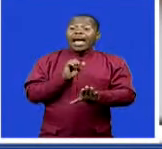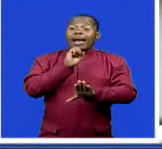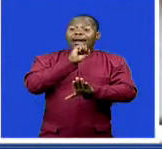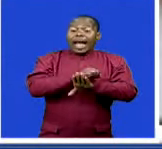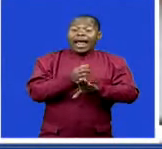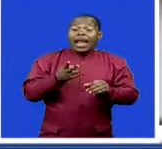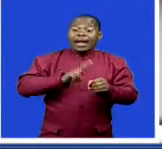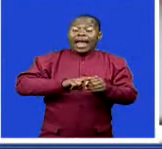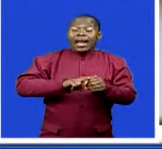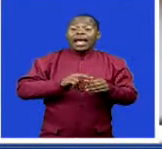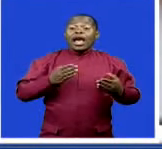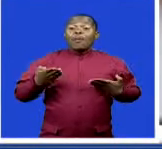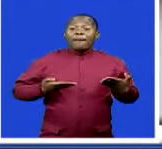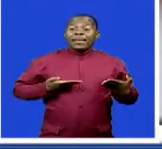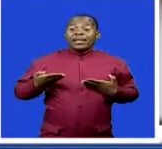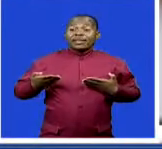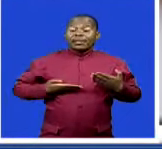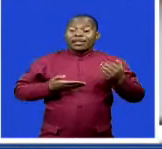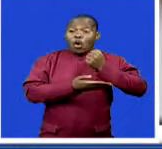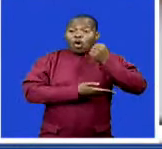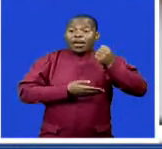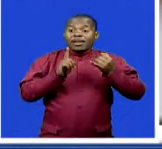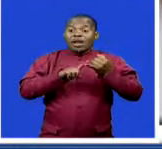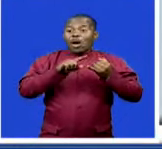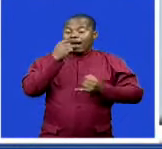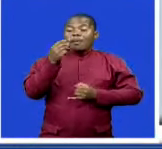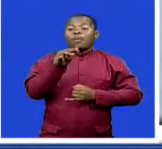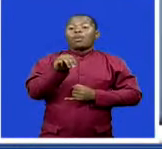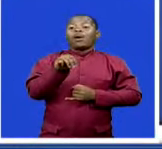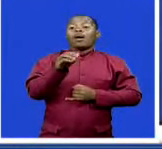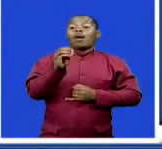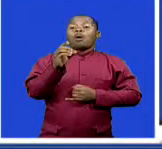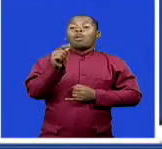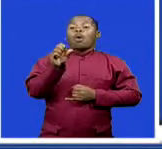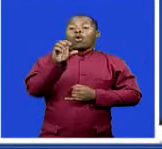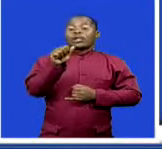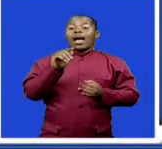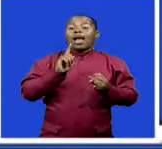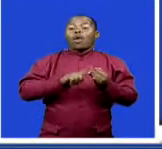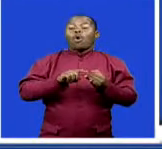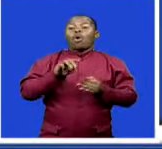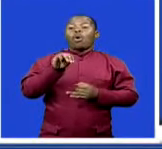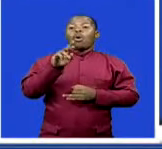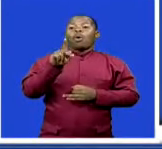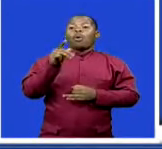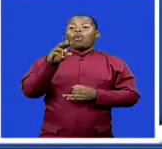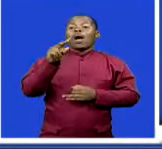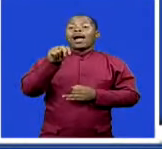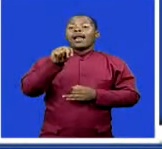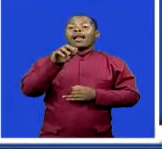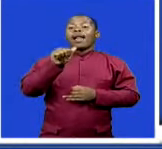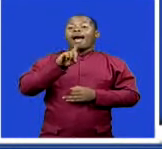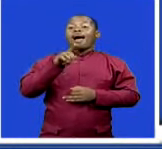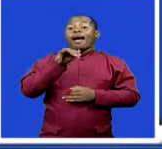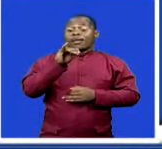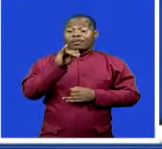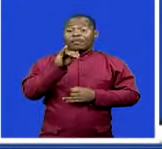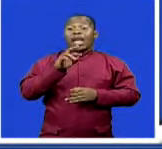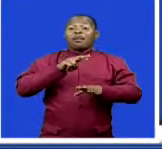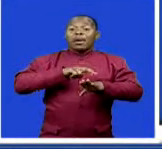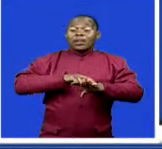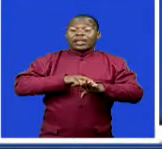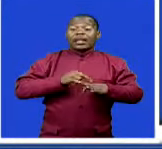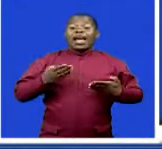by Lincoln Mota and Grace Mkwanazi, who both hailed His Majesty the King for the fund. On the news, I'm Sandile